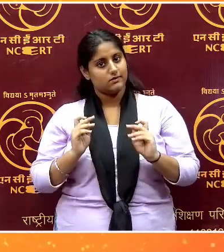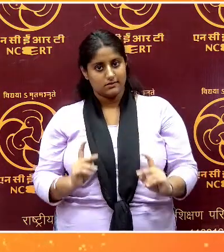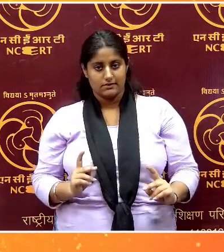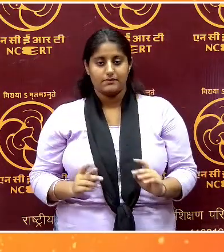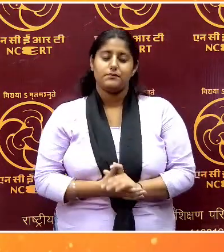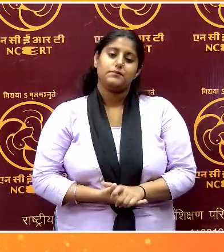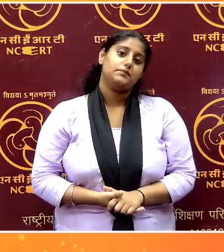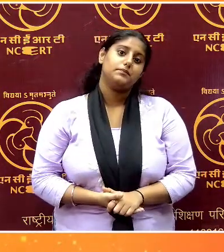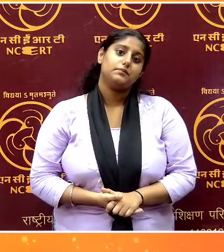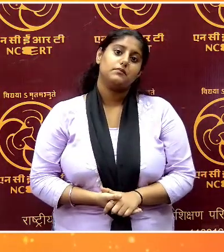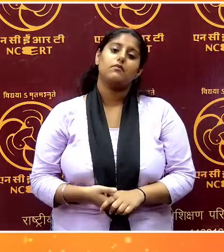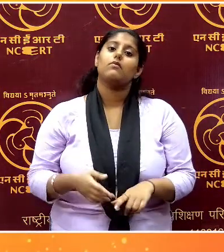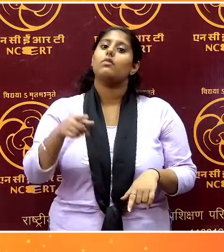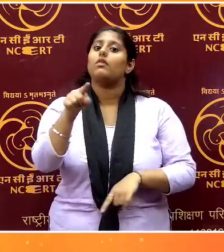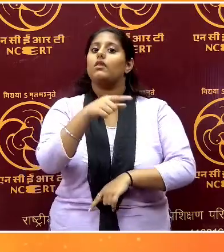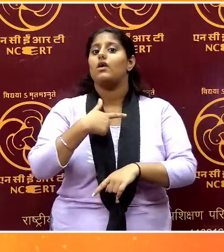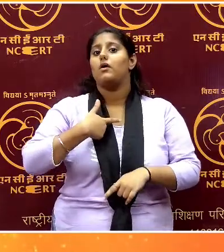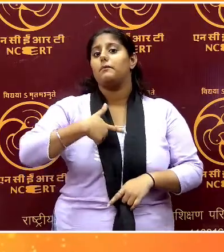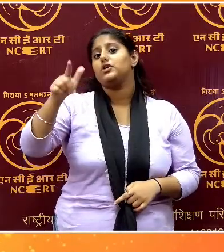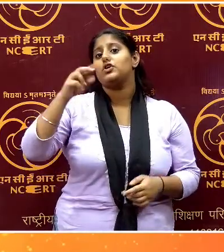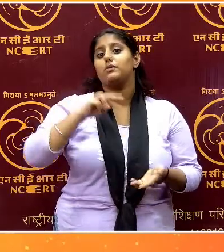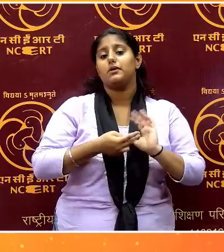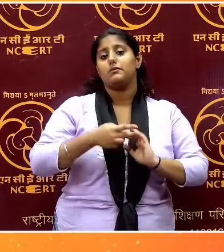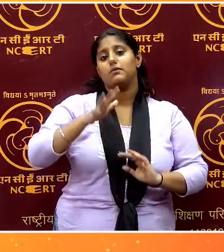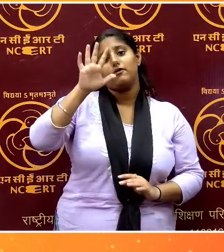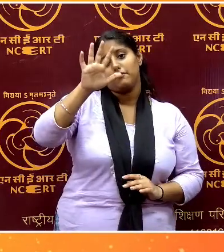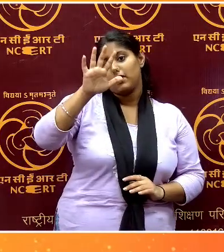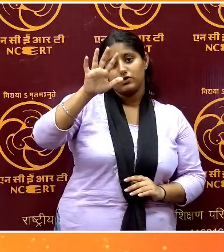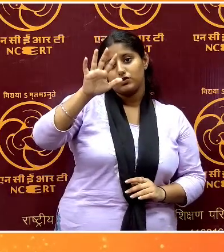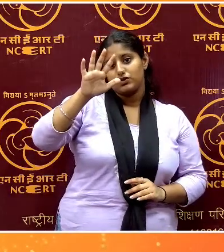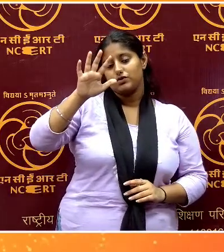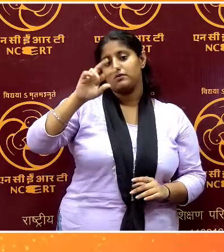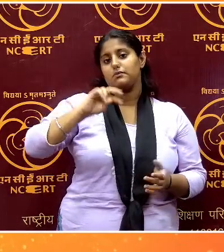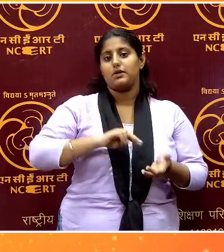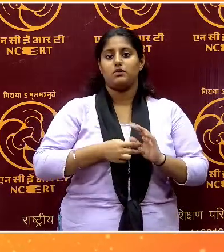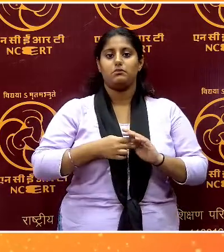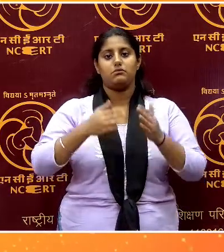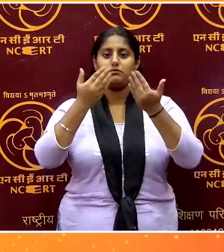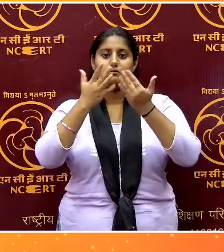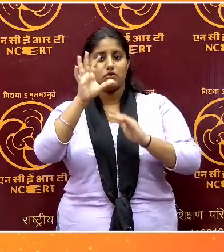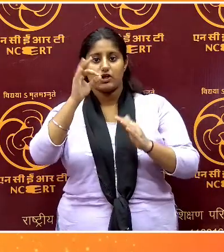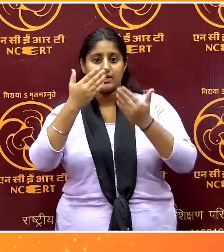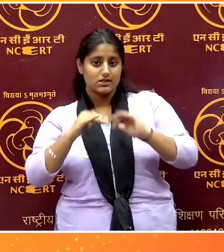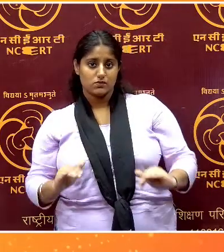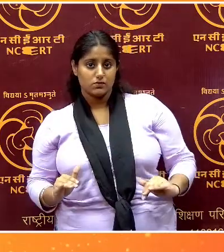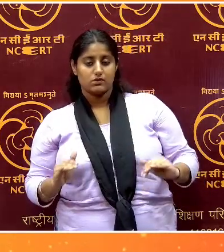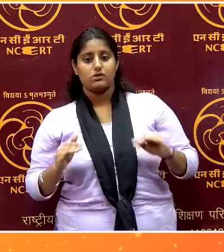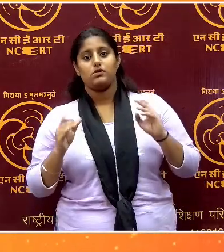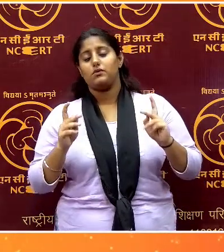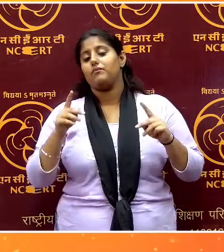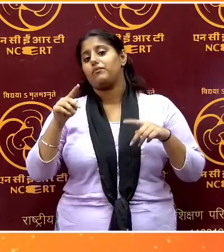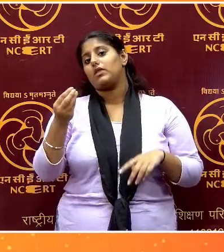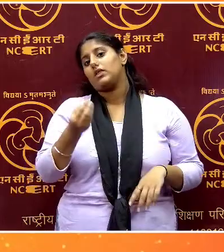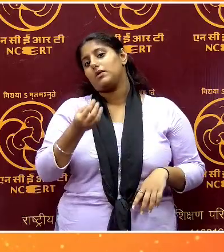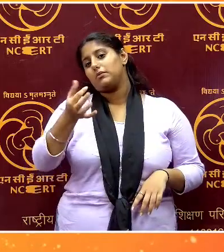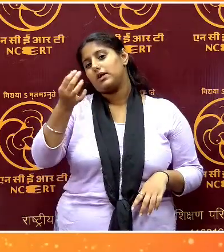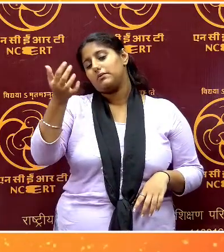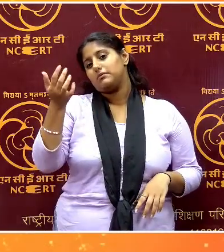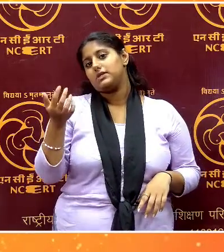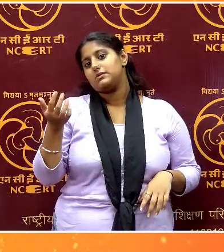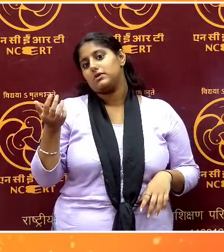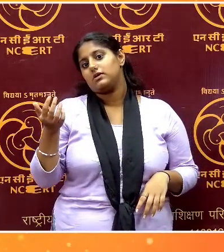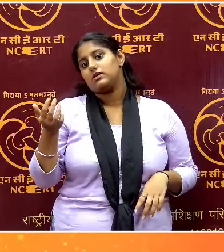So always may you can see 5 triangles, so shall I take it as 50 children? Right. Yes. Yes. And sometimes I can